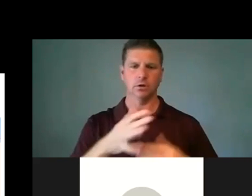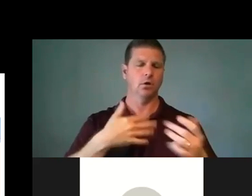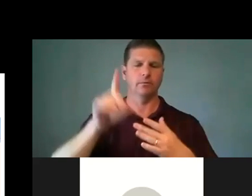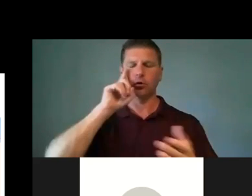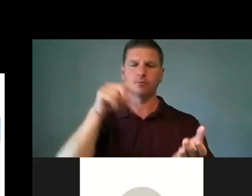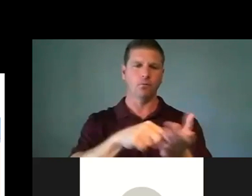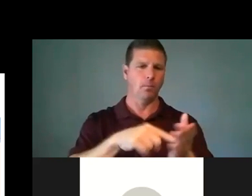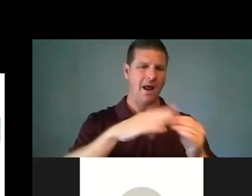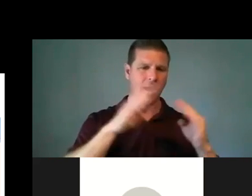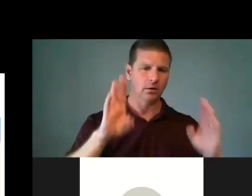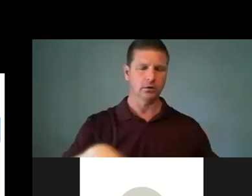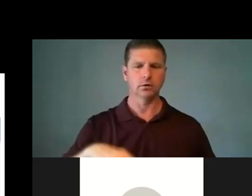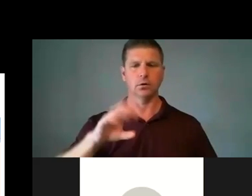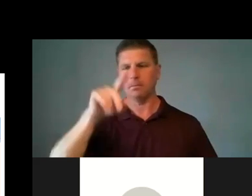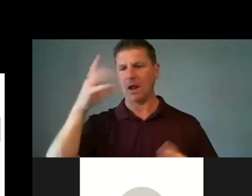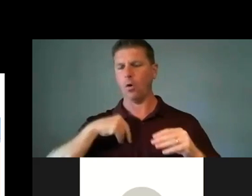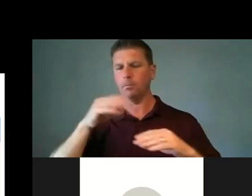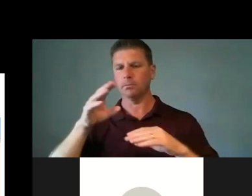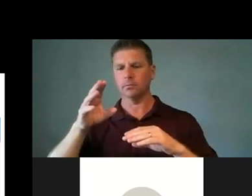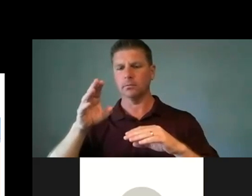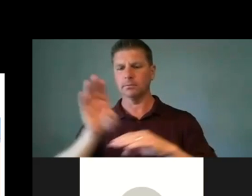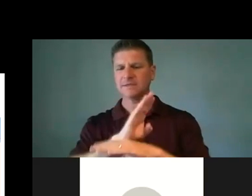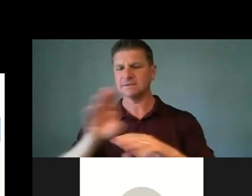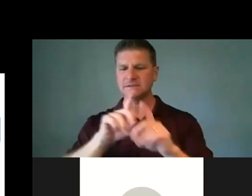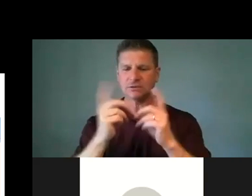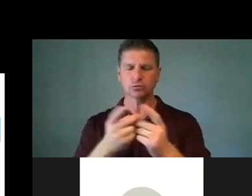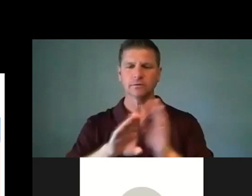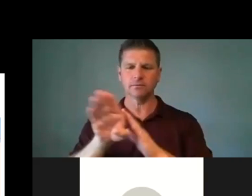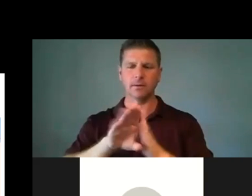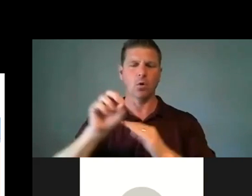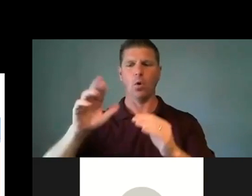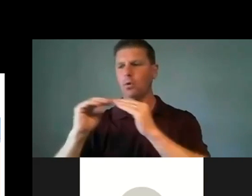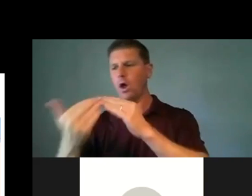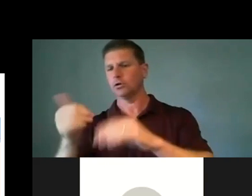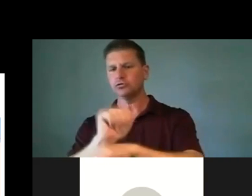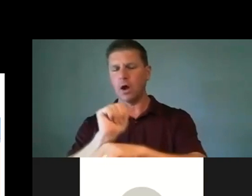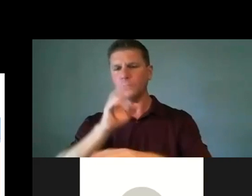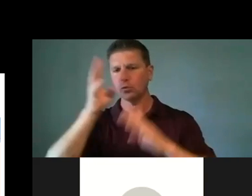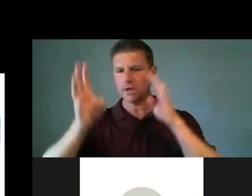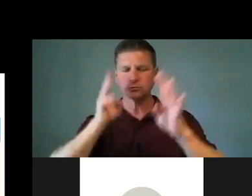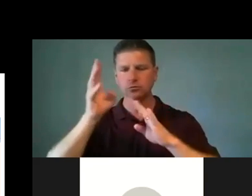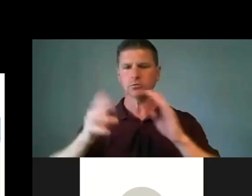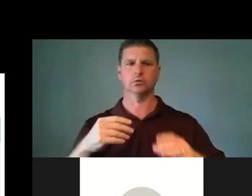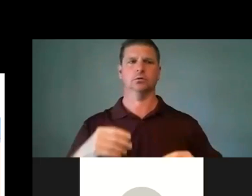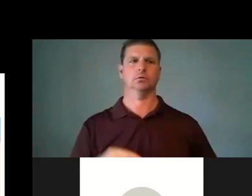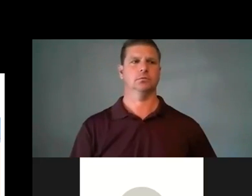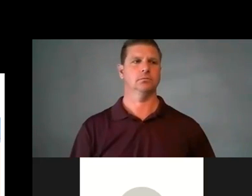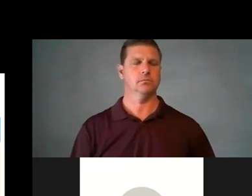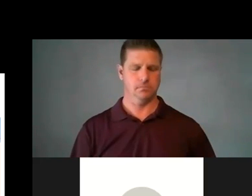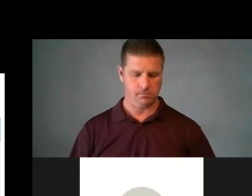housing or Black business district development or quality job creation or something of the sorts.